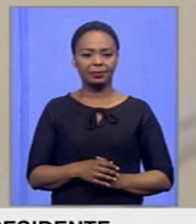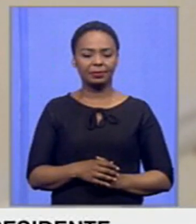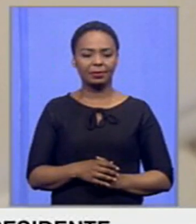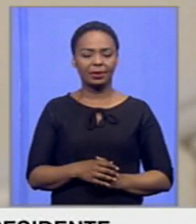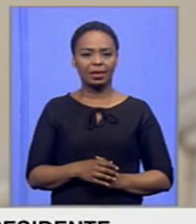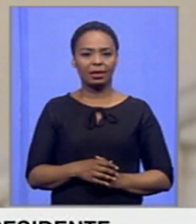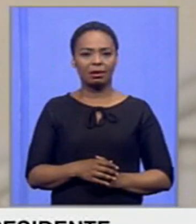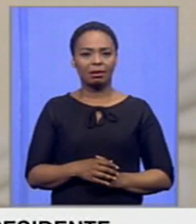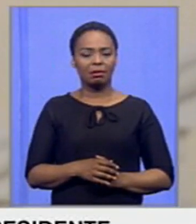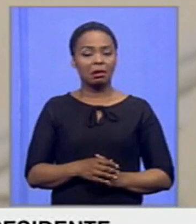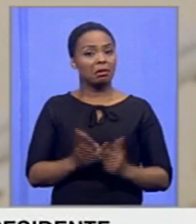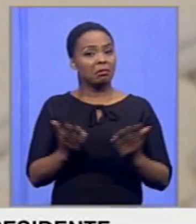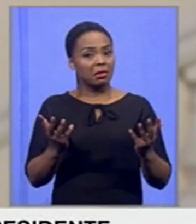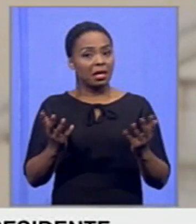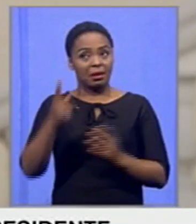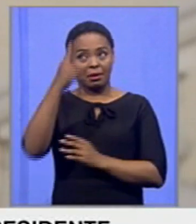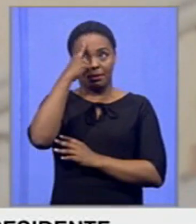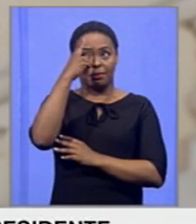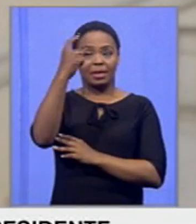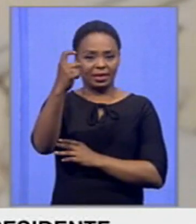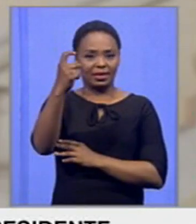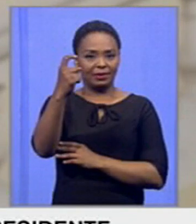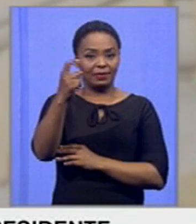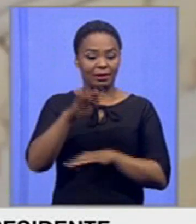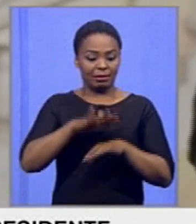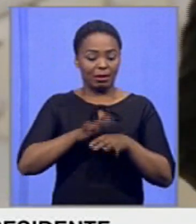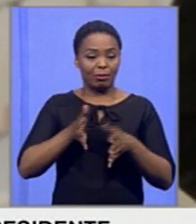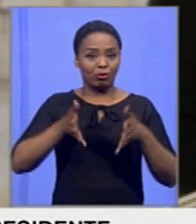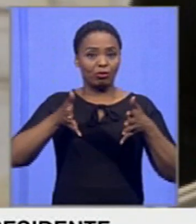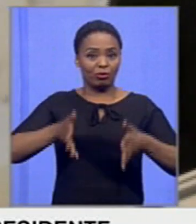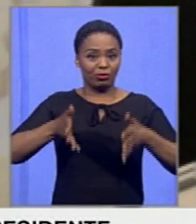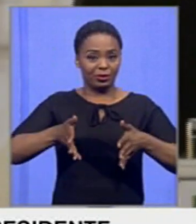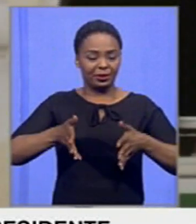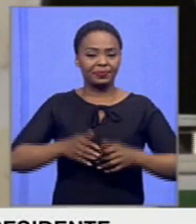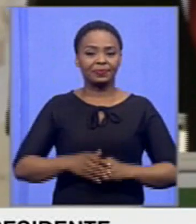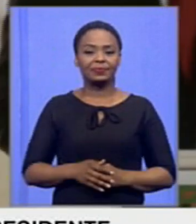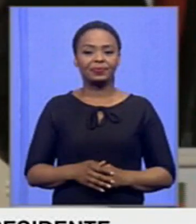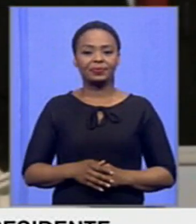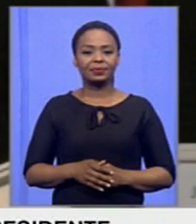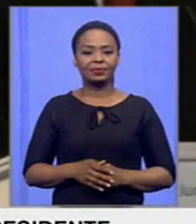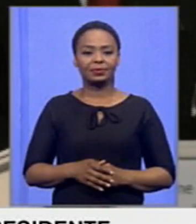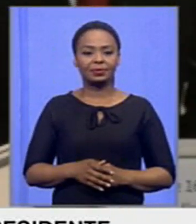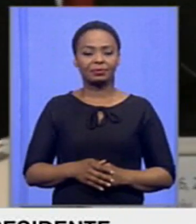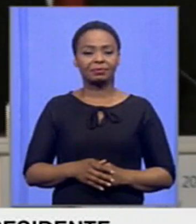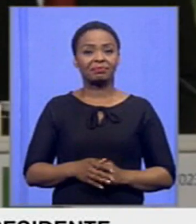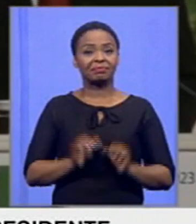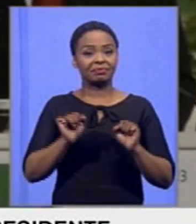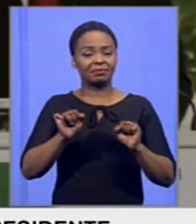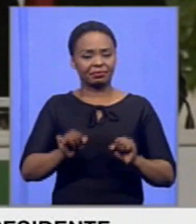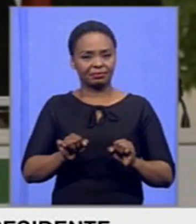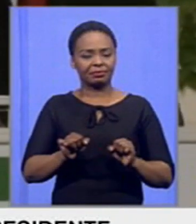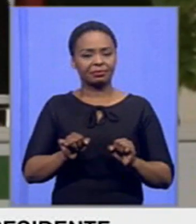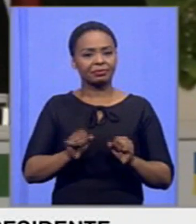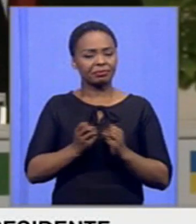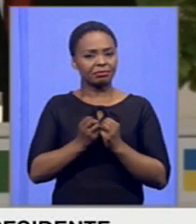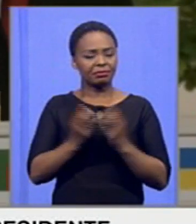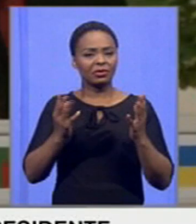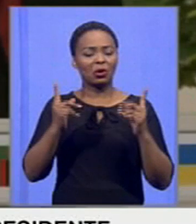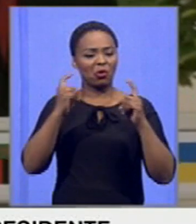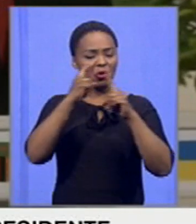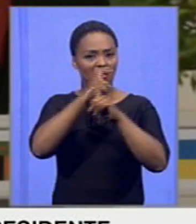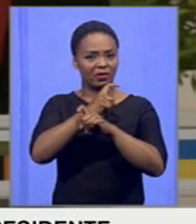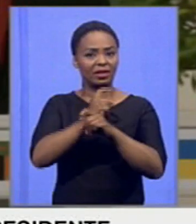So we do believe that even at this stage, even as there's intensification of the